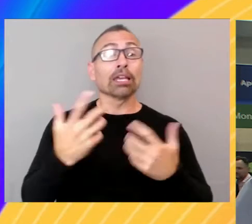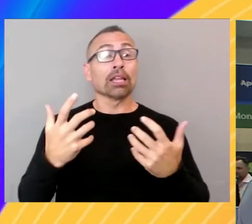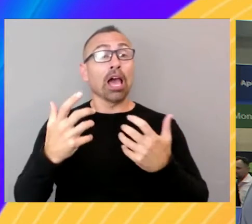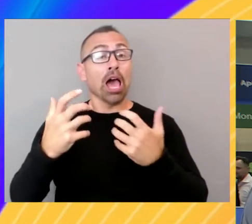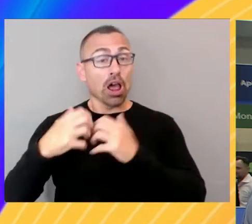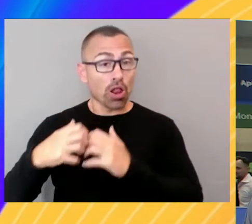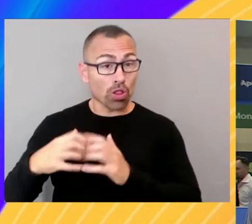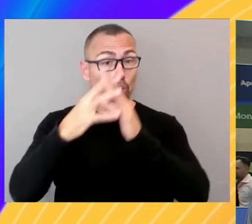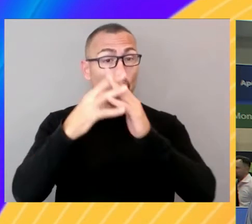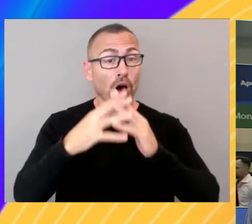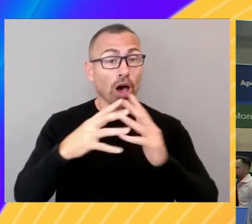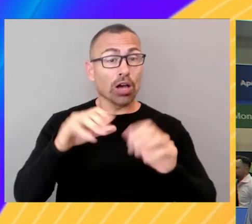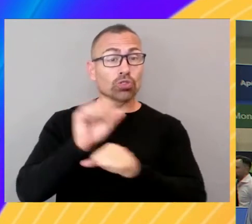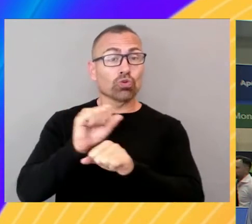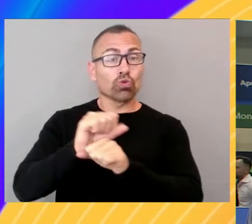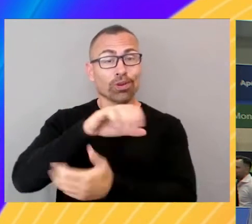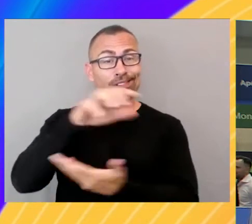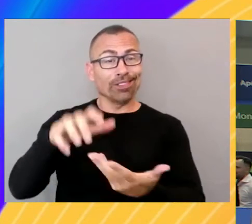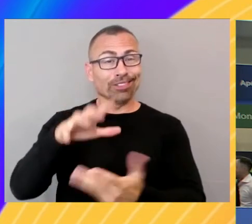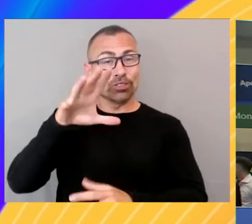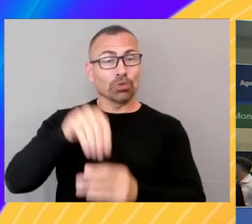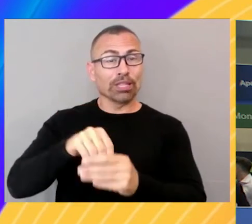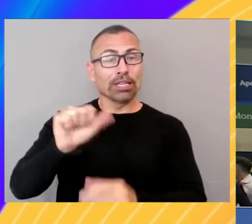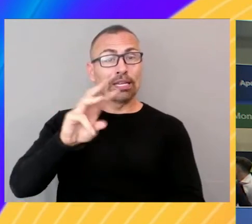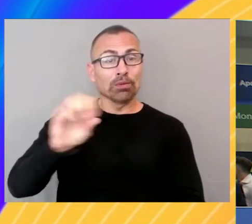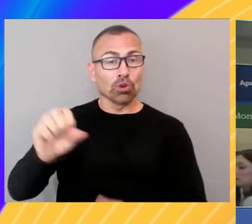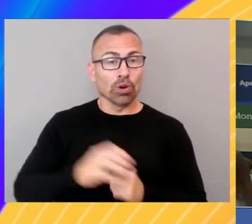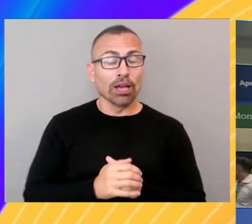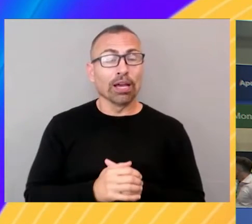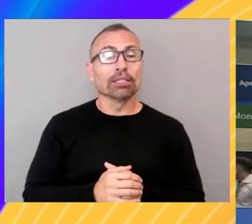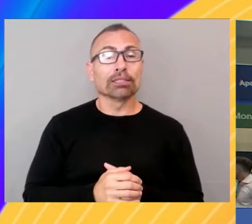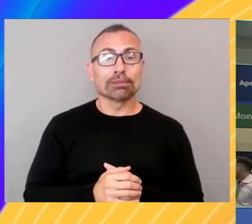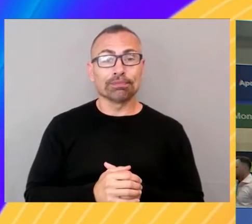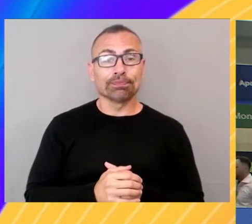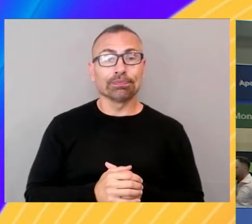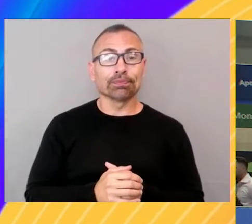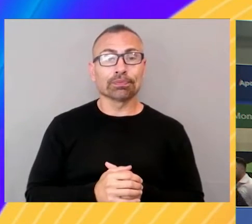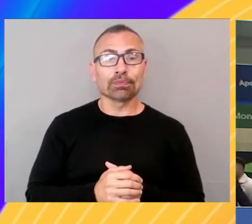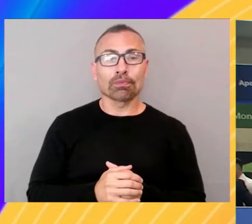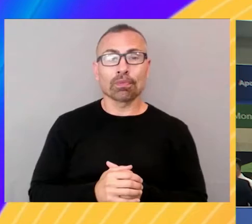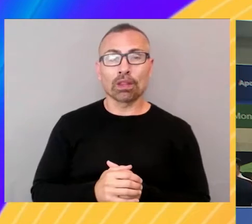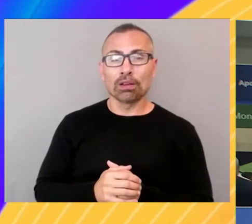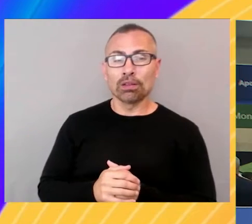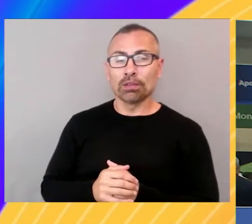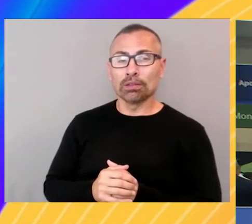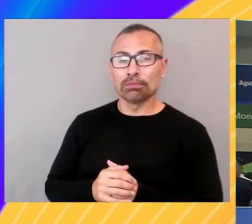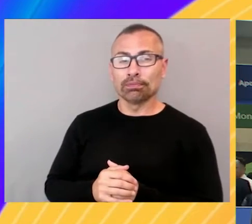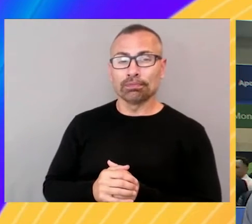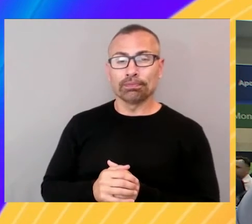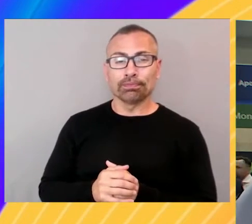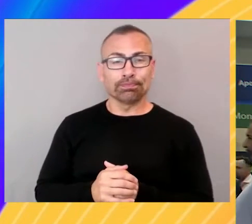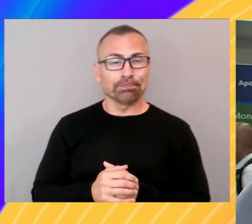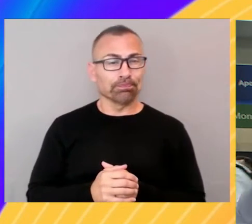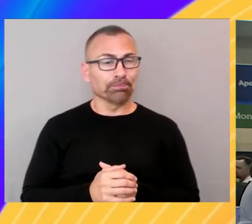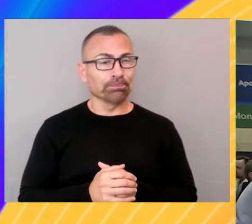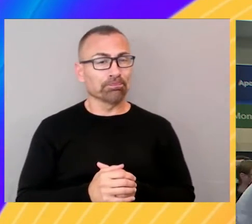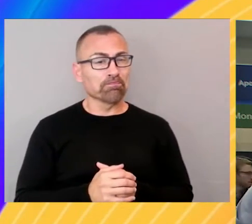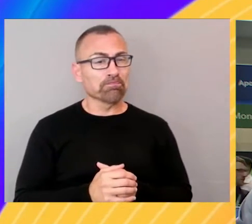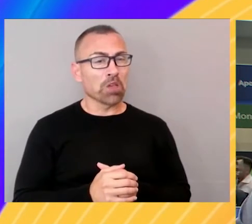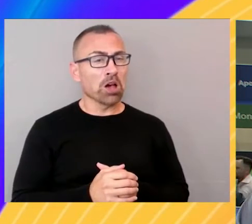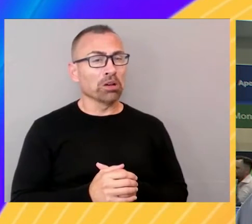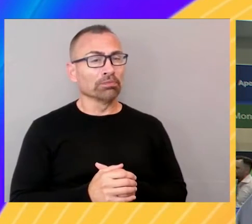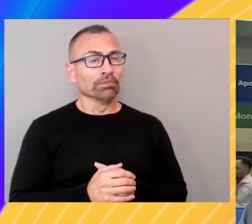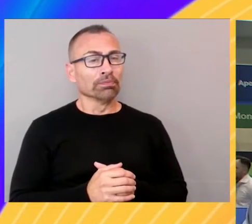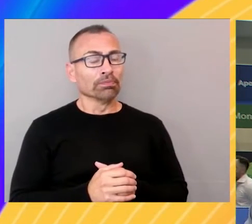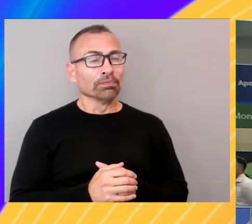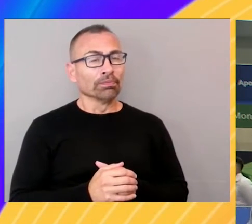with creating those new workloads, we want to make sure the customer doesn't fail. Yes. And so, okay, so that being